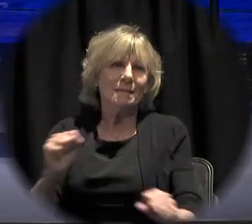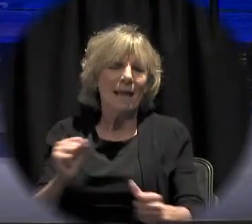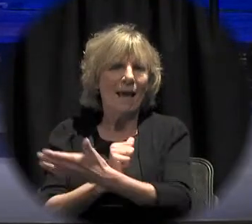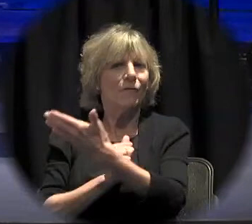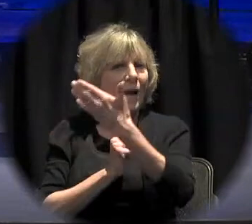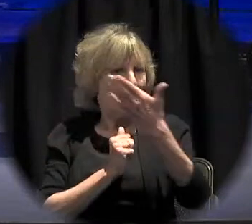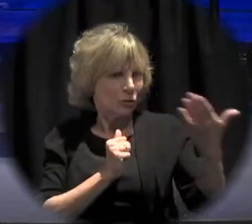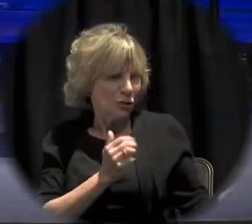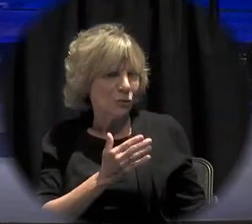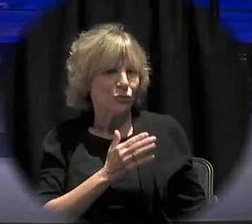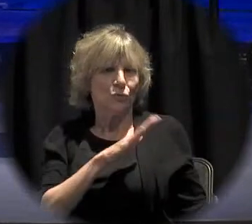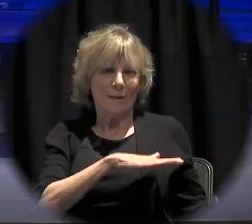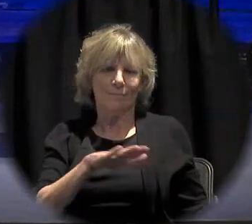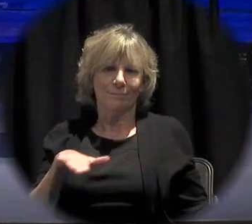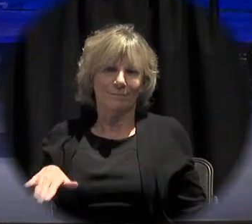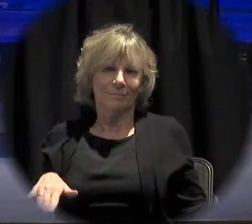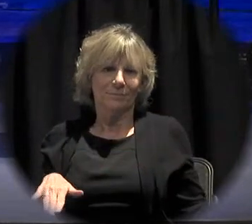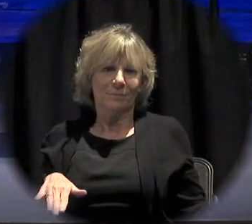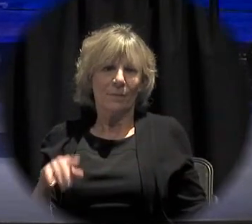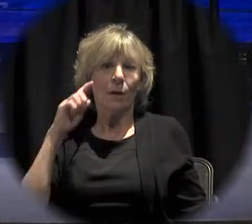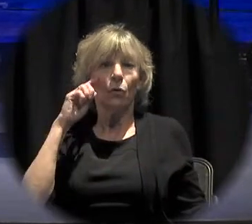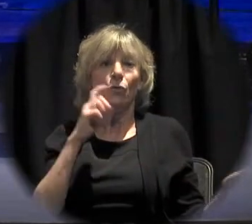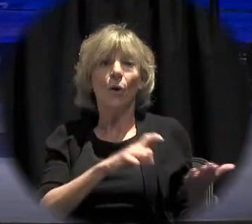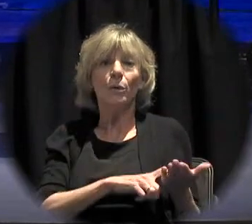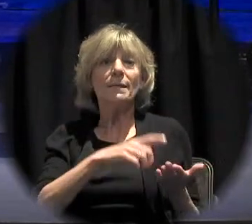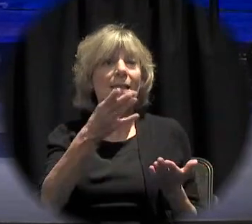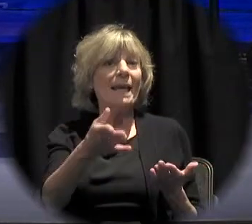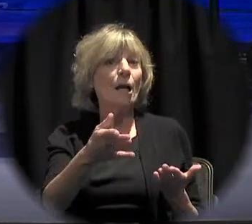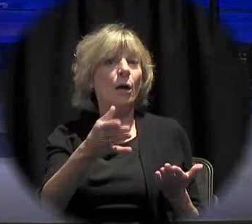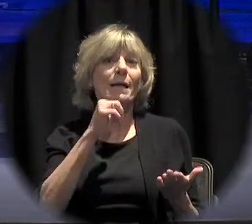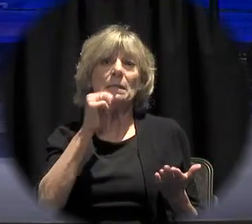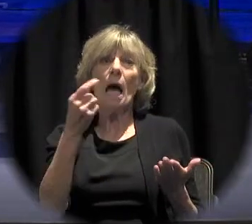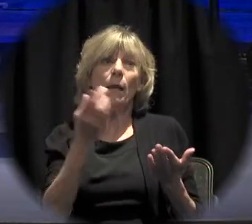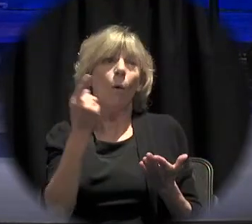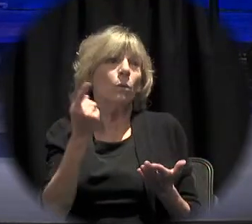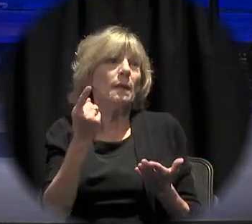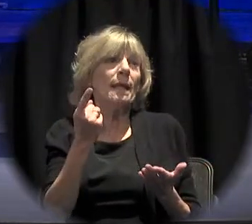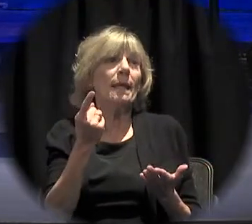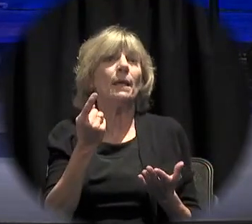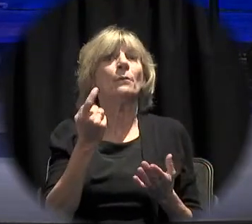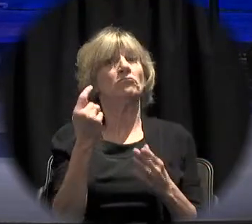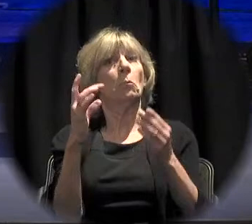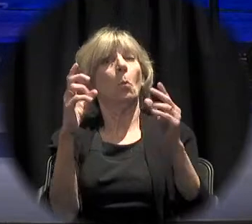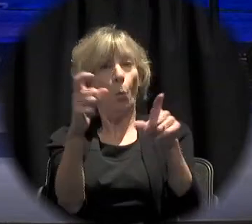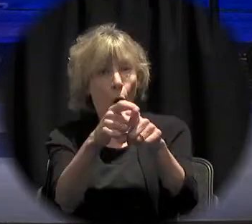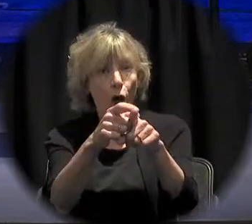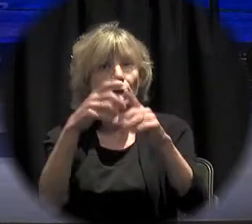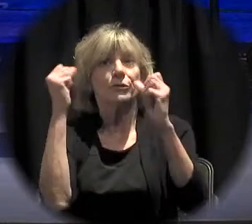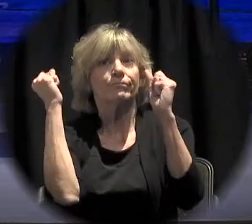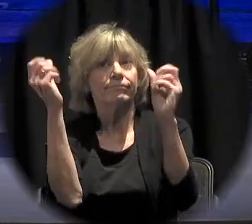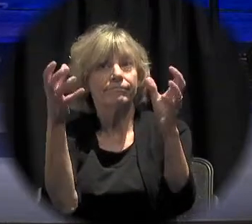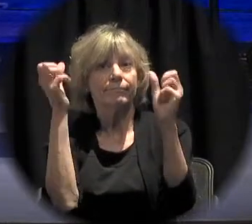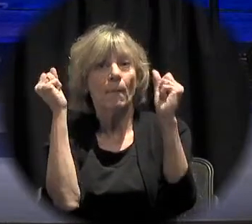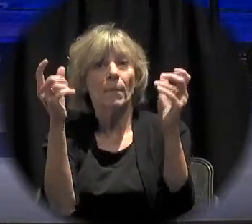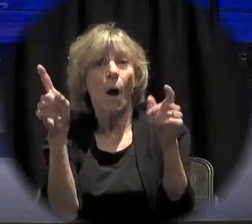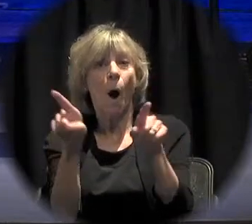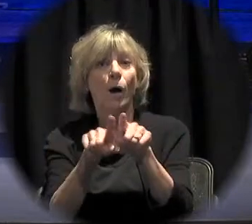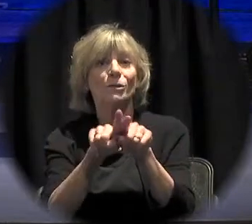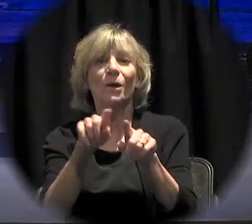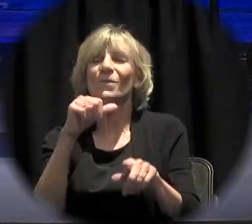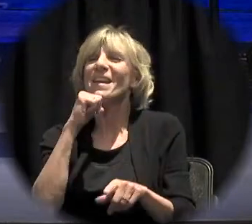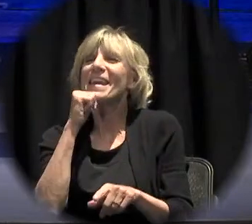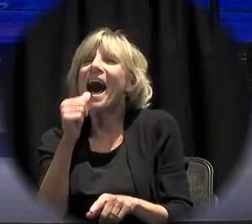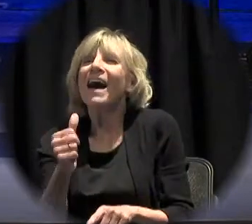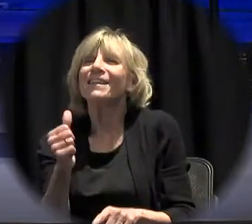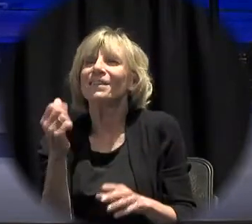Notice there are not only verbal ideas here, there are nonverbal ideas. One of the things I really love is to watch Patrick